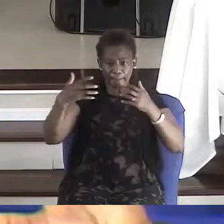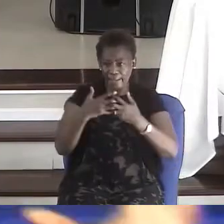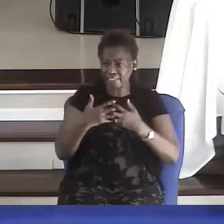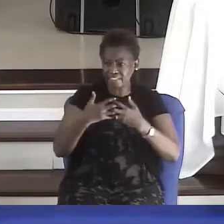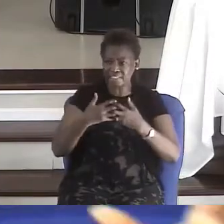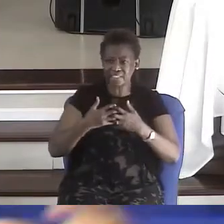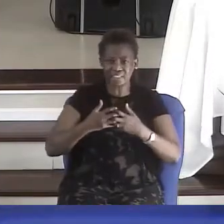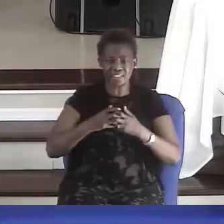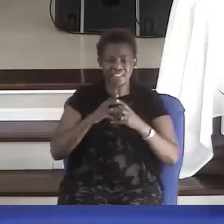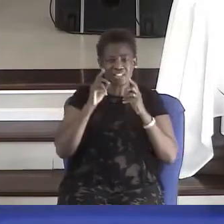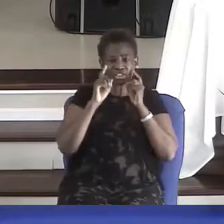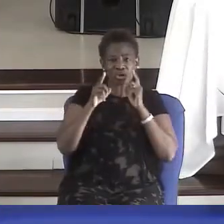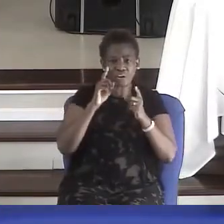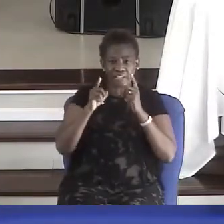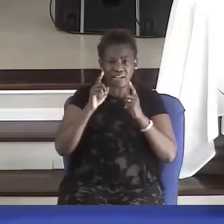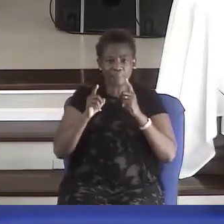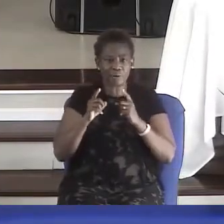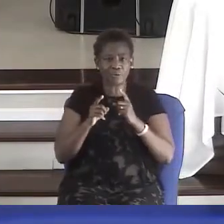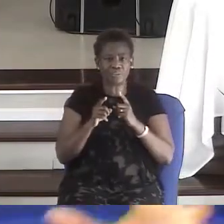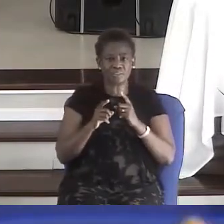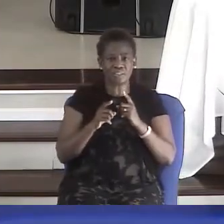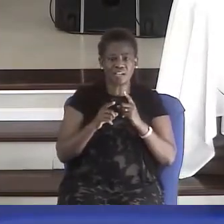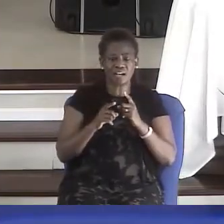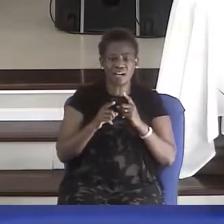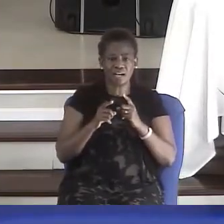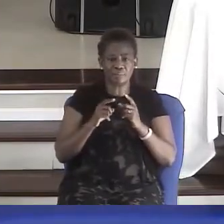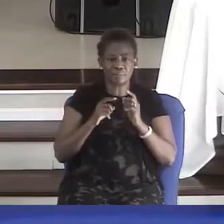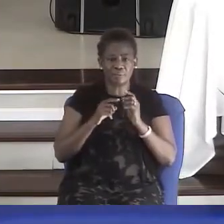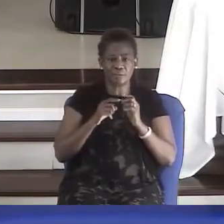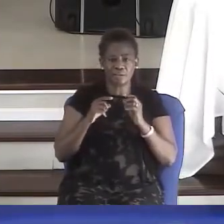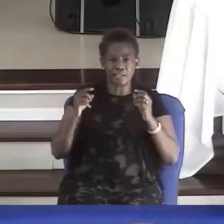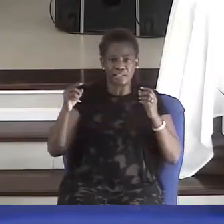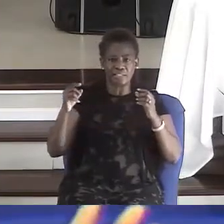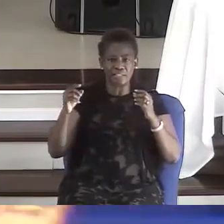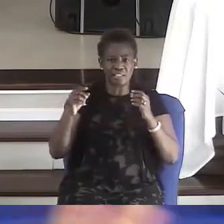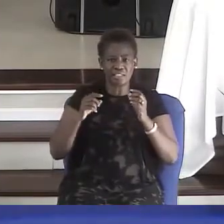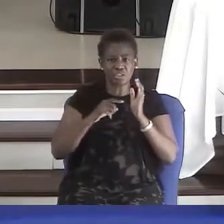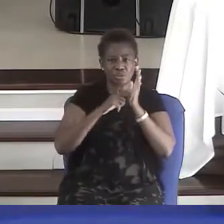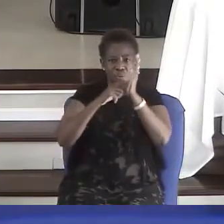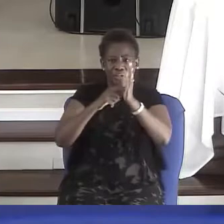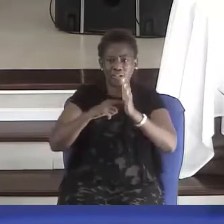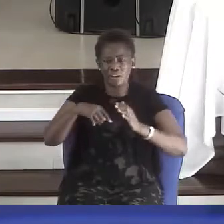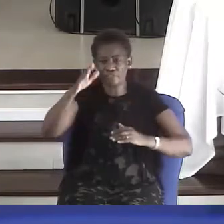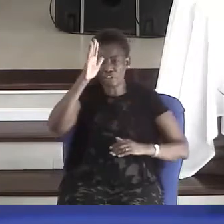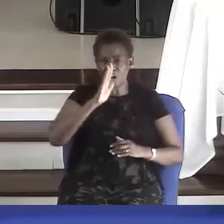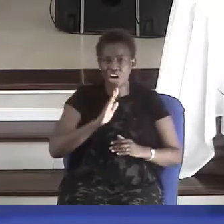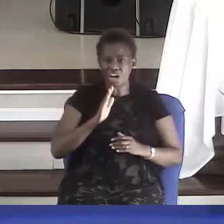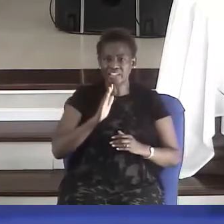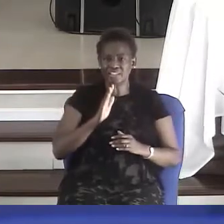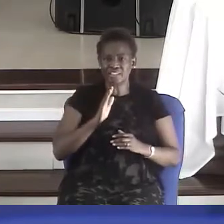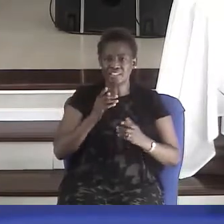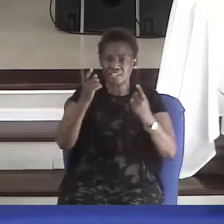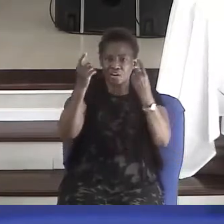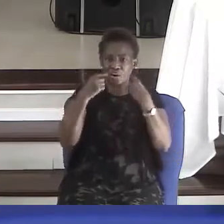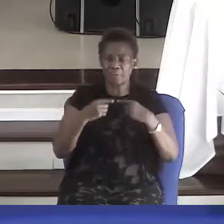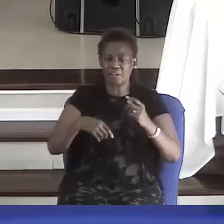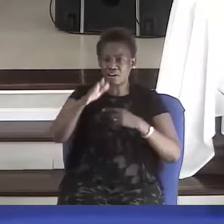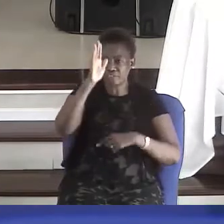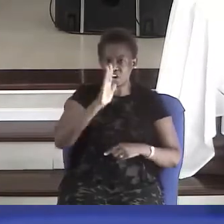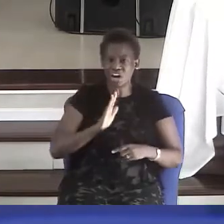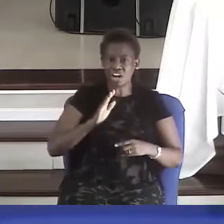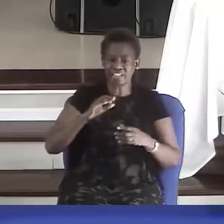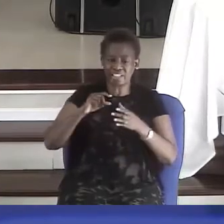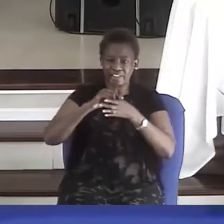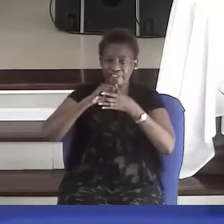the manifestation of God in the flesh. That's what incarnation is all about. And you and I